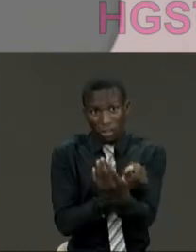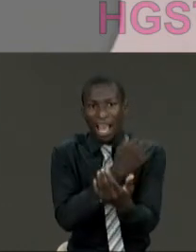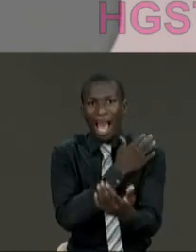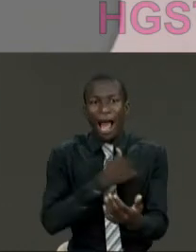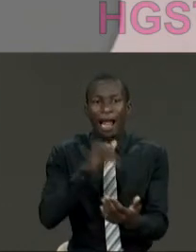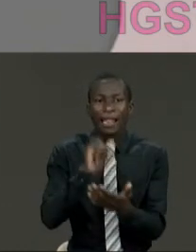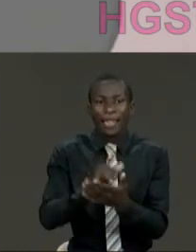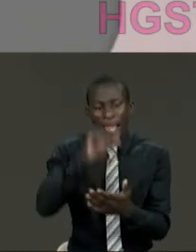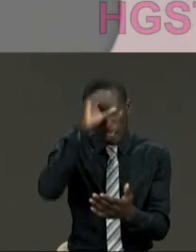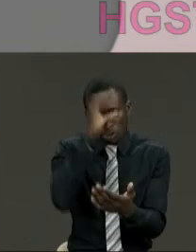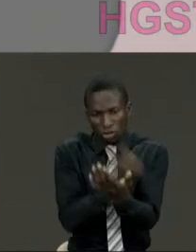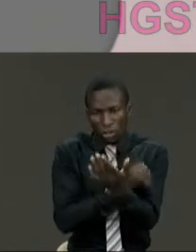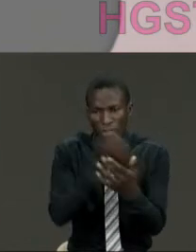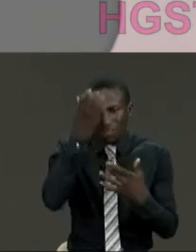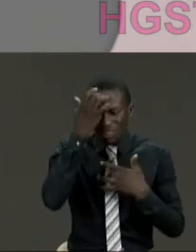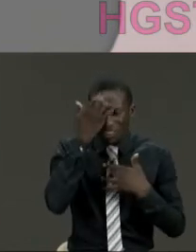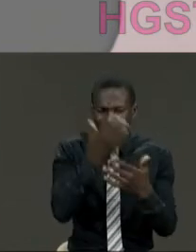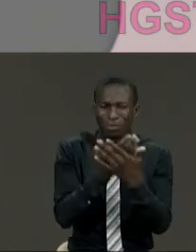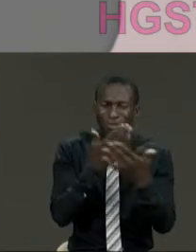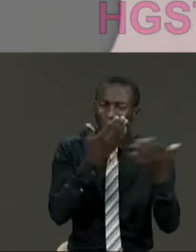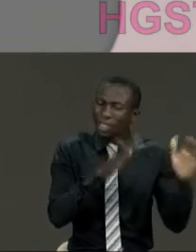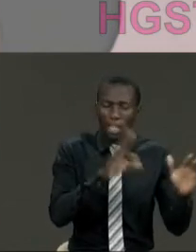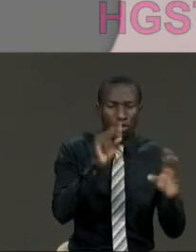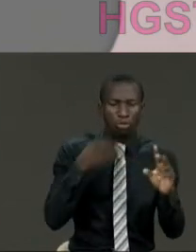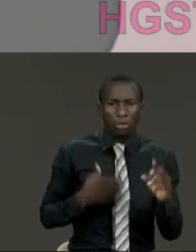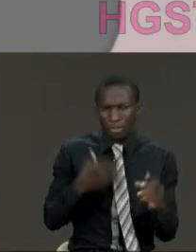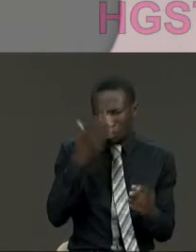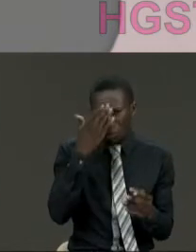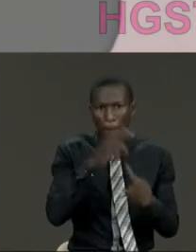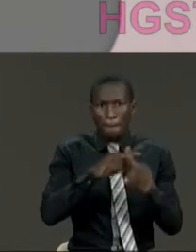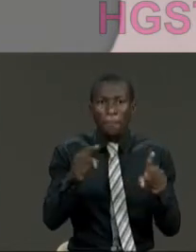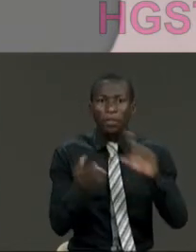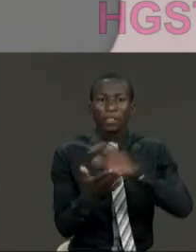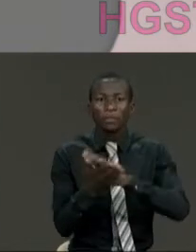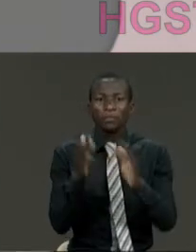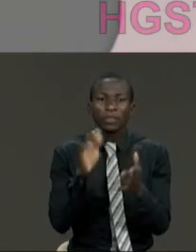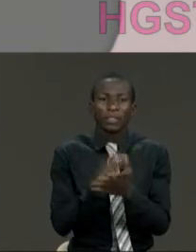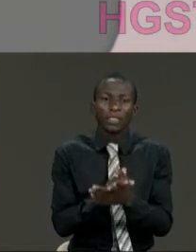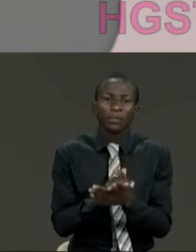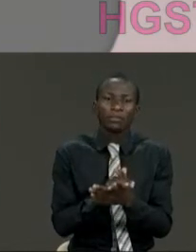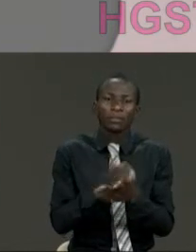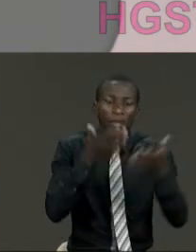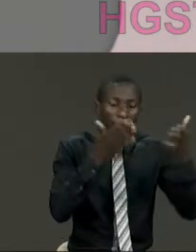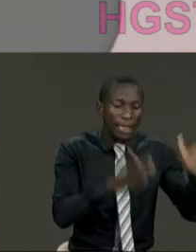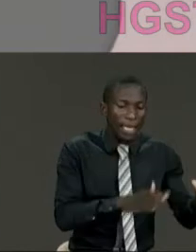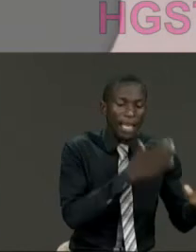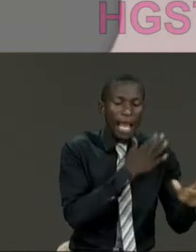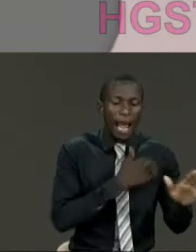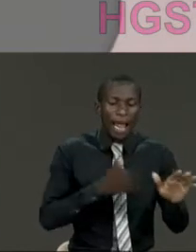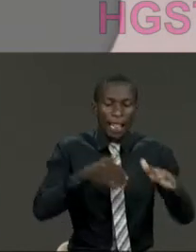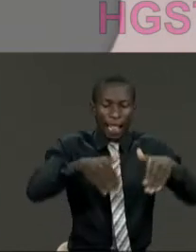whether he was sick before dying, nobody know, but he became dead and they were to bury him. At the